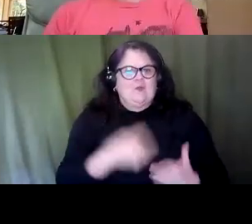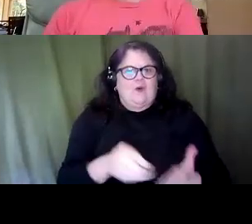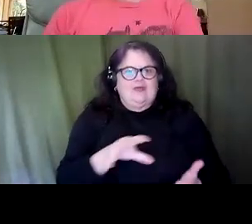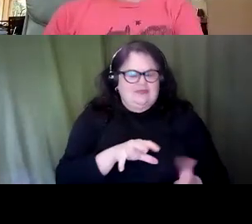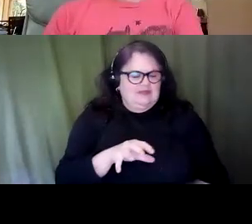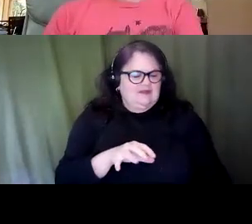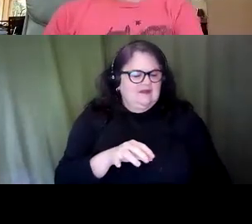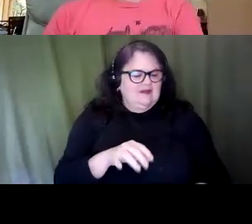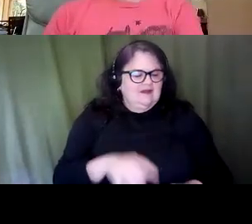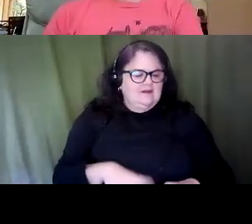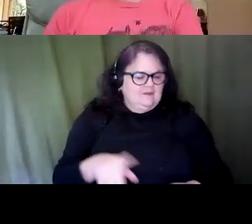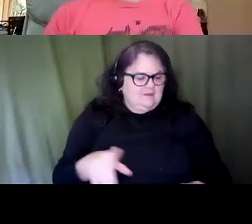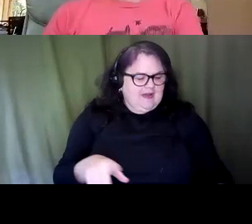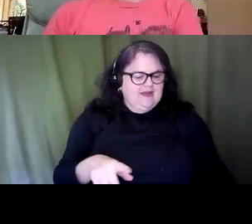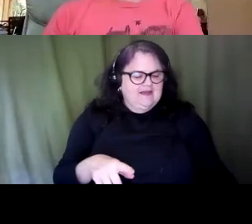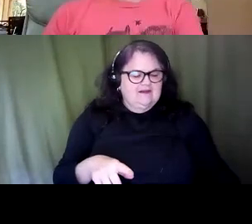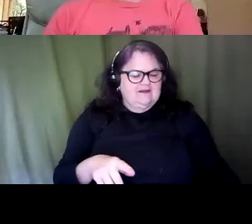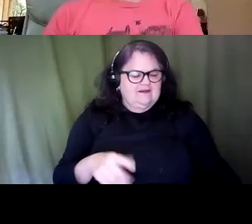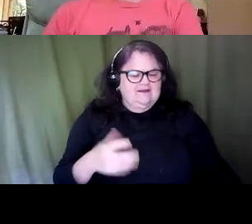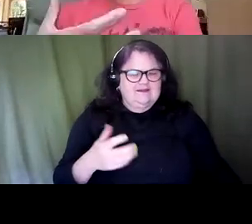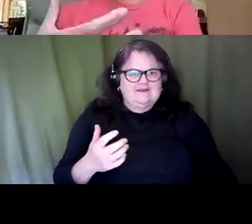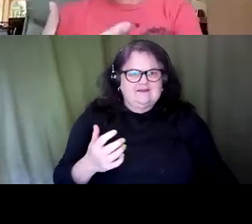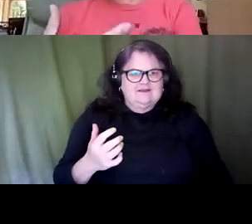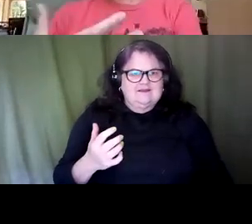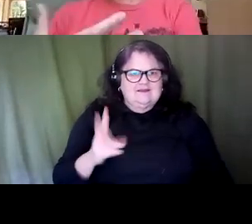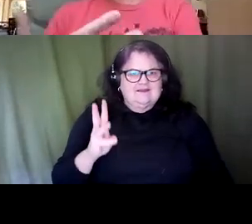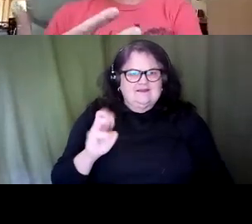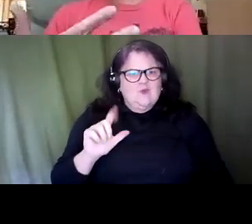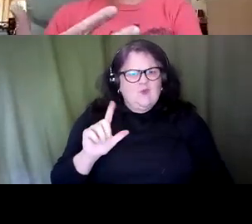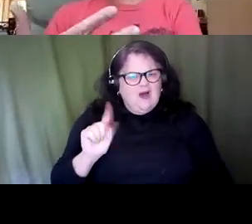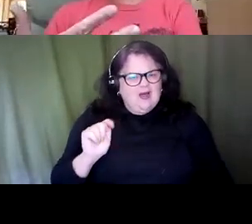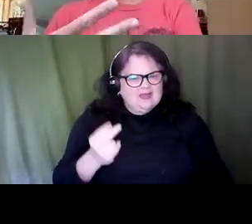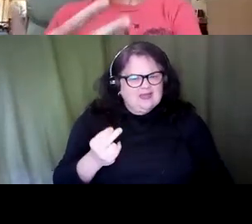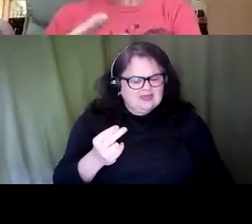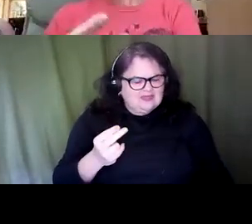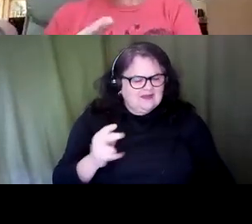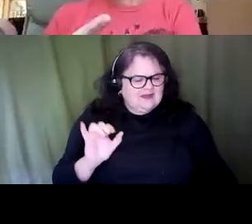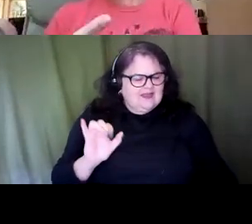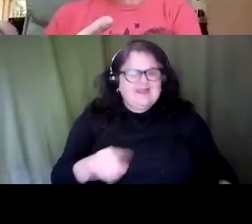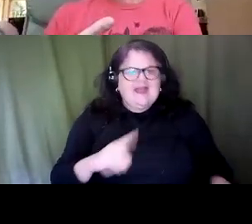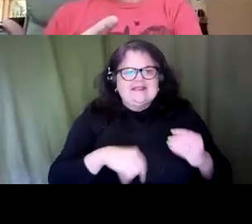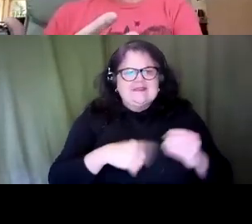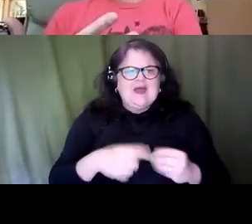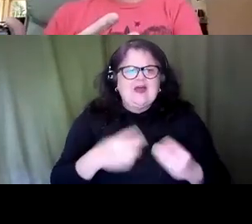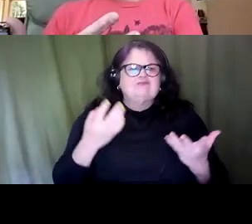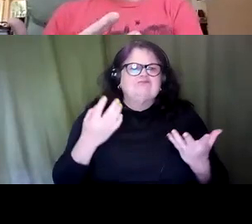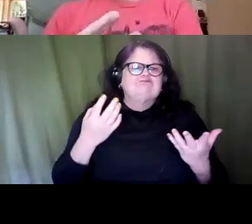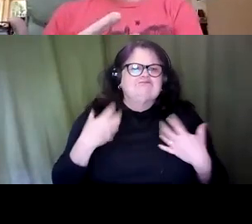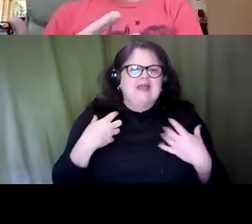is it though? Wealth in the word origin is about wellness, well-being, and nourishment,